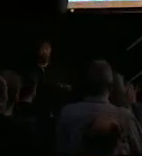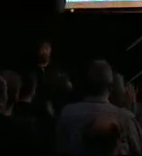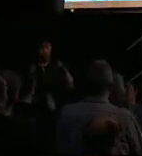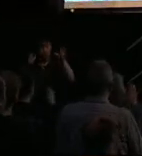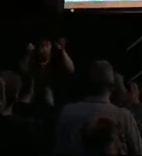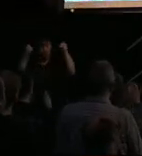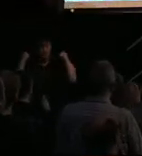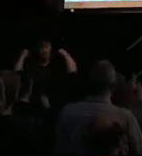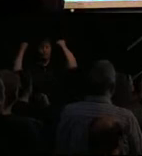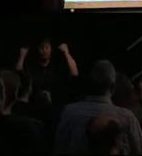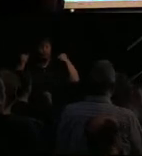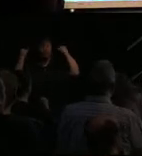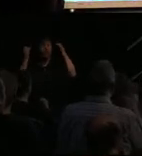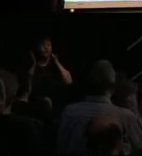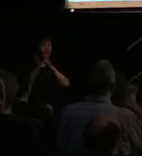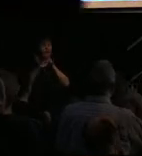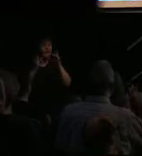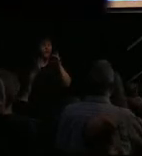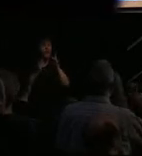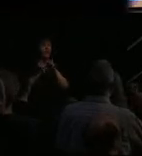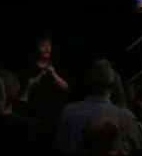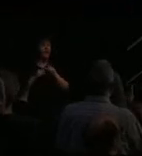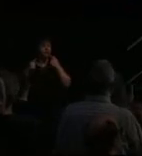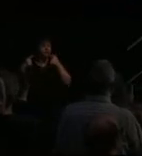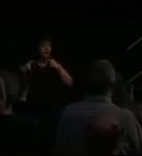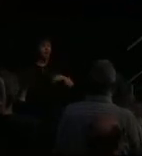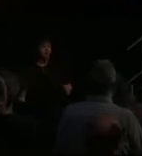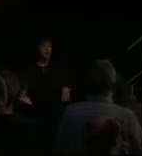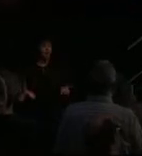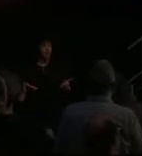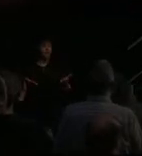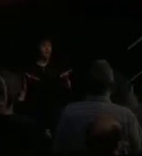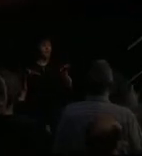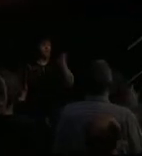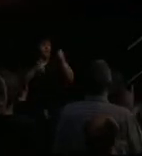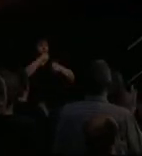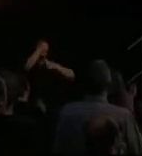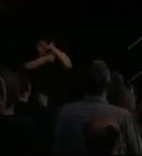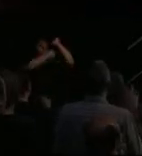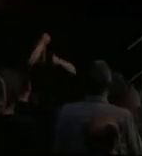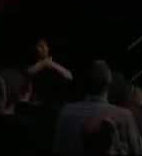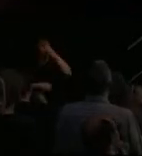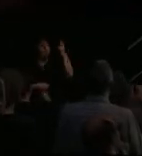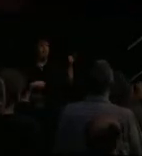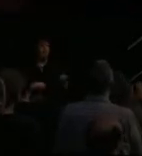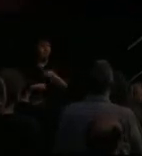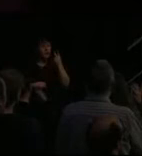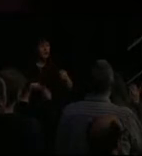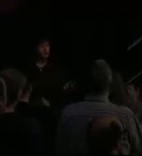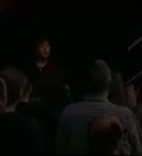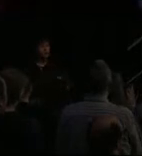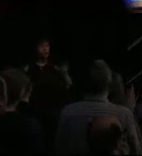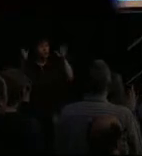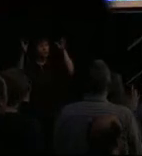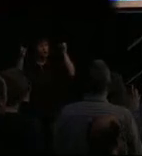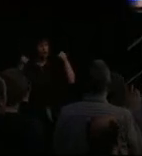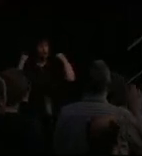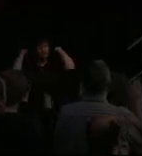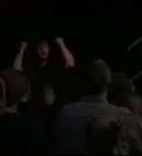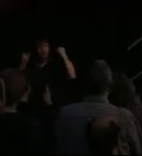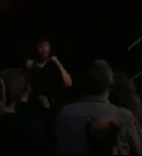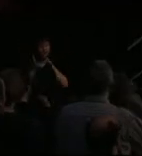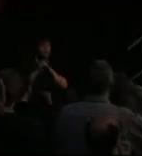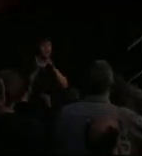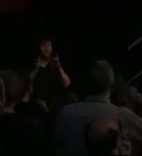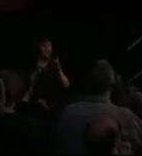ascend. Glory to the Lamb. Let it rise, praise again.